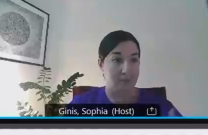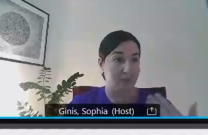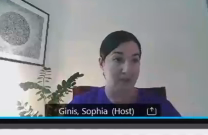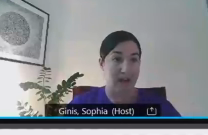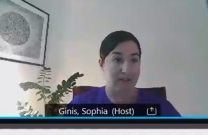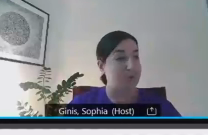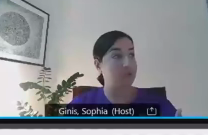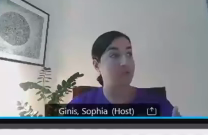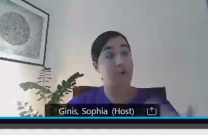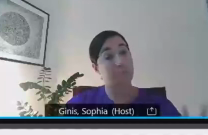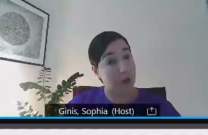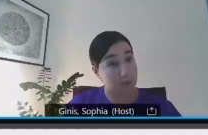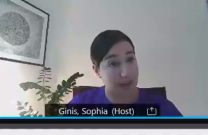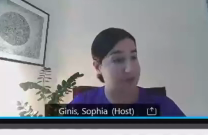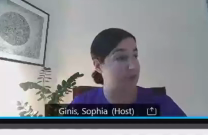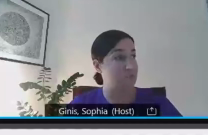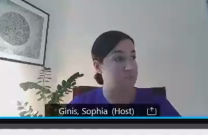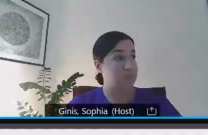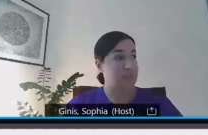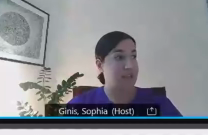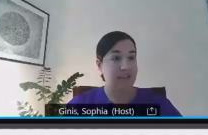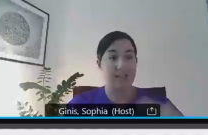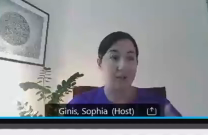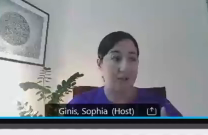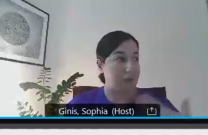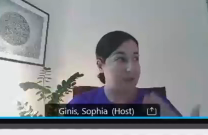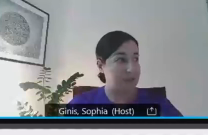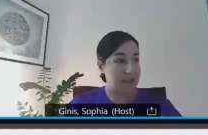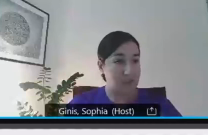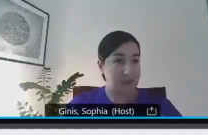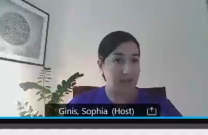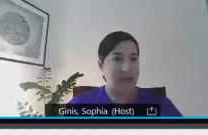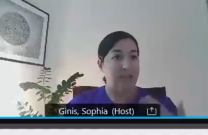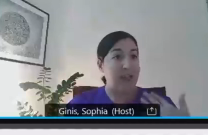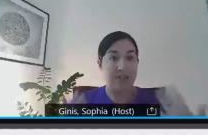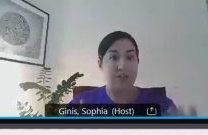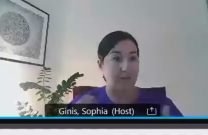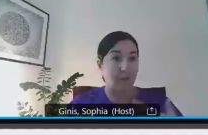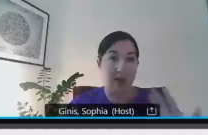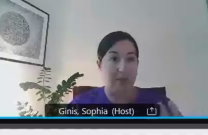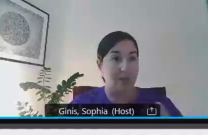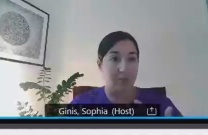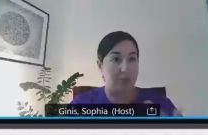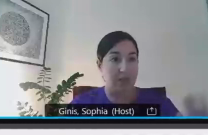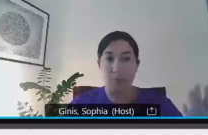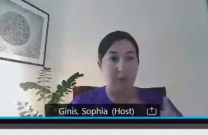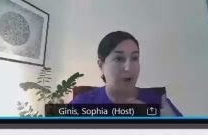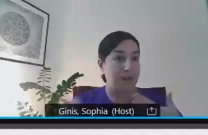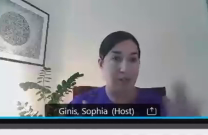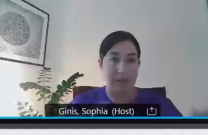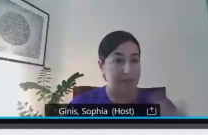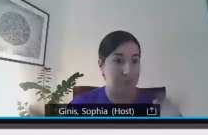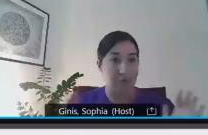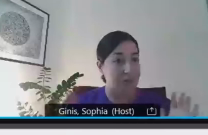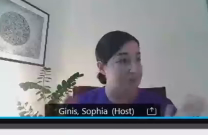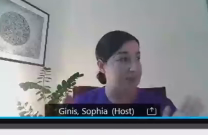serving people, improving transit, but also avoiding property acquisition, continued public engagement, kind of engineering requirements. What